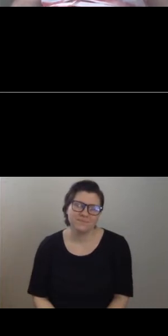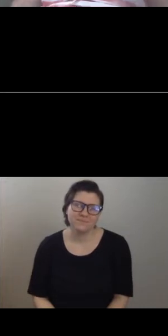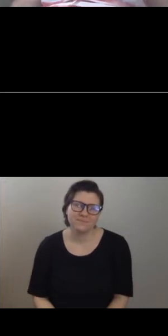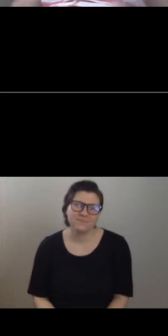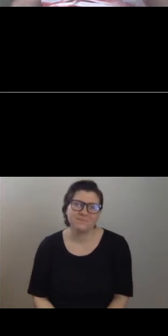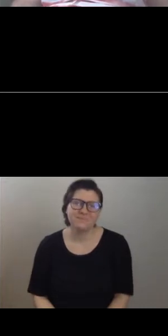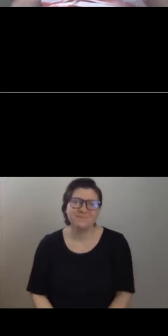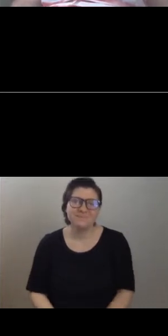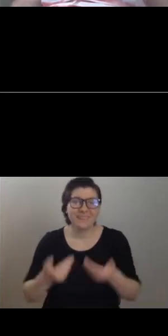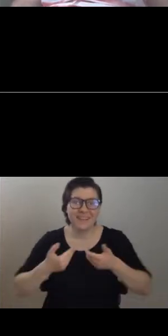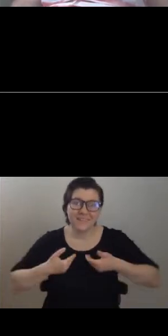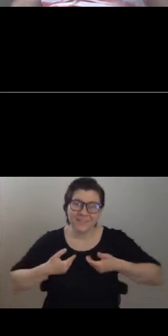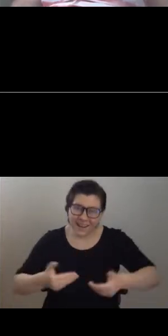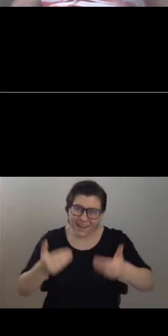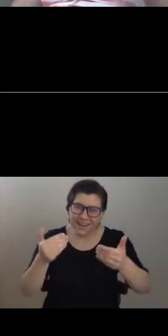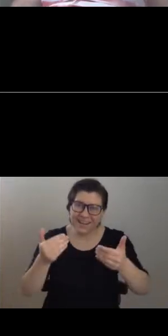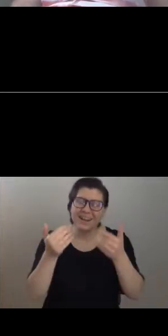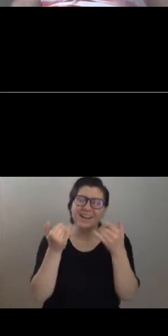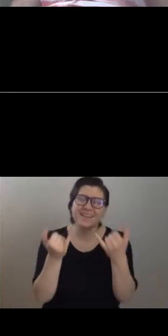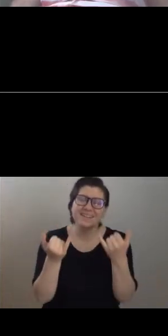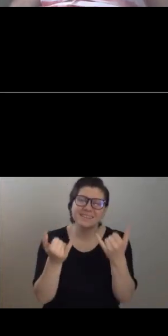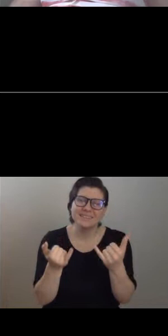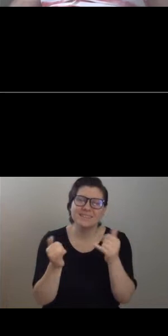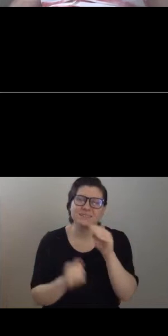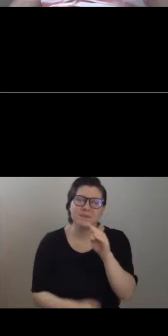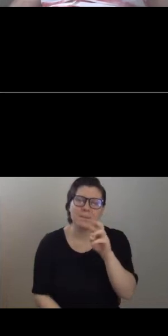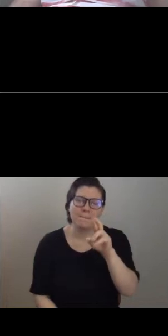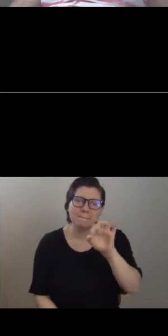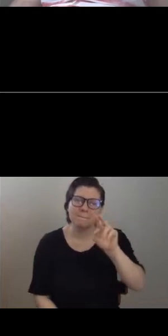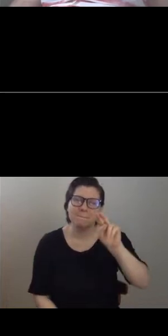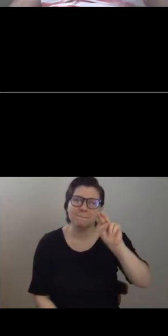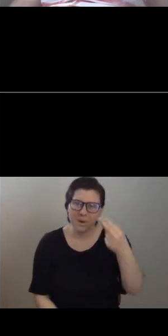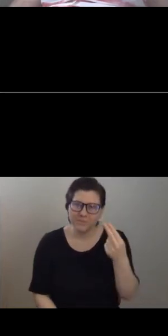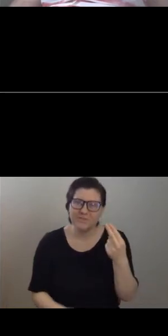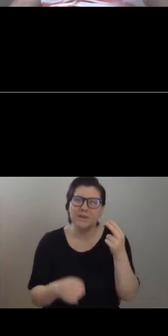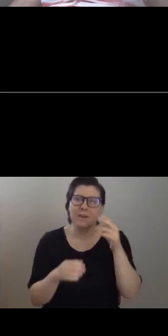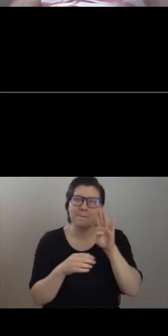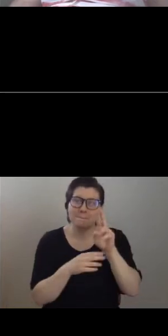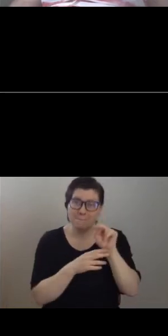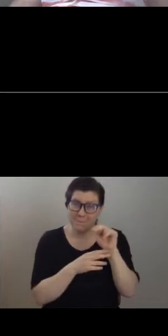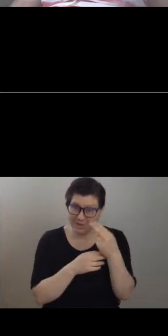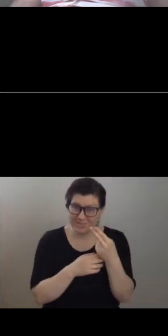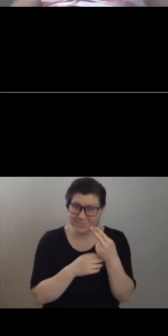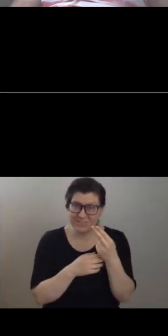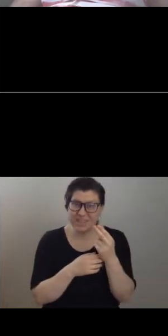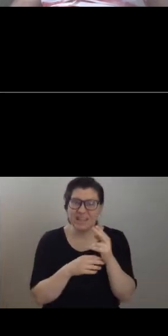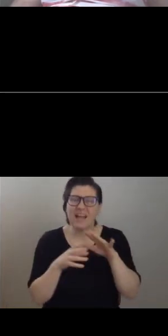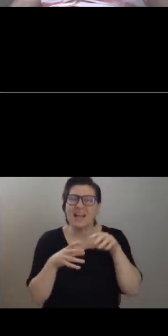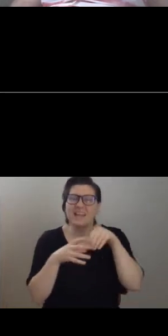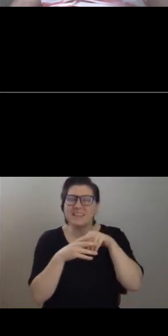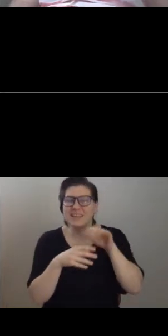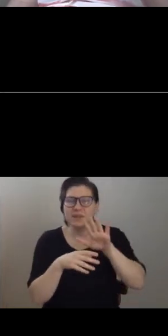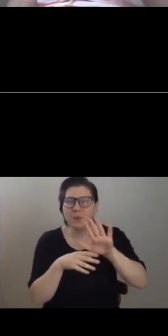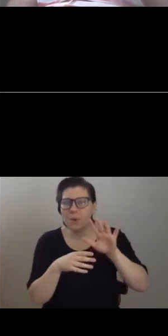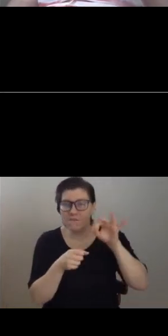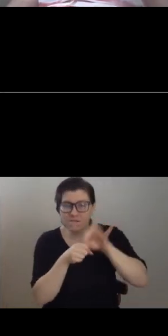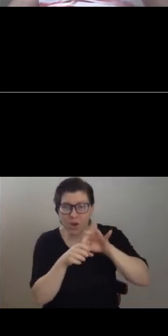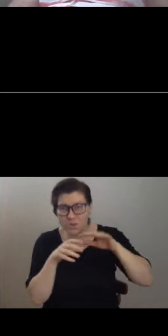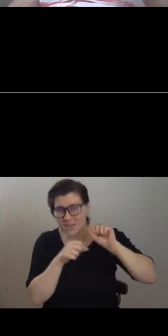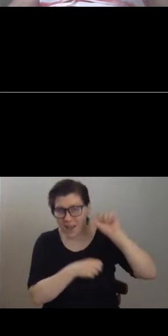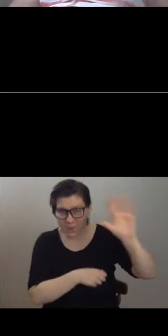Welcome to today's Brunch Bunch. Get your vote out. Brunch Bunch is a monthly gathering